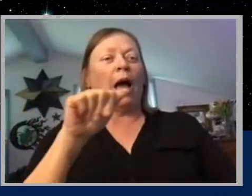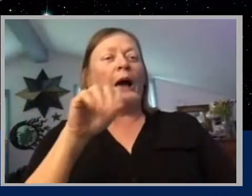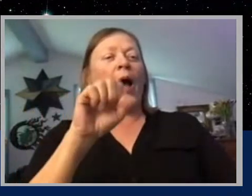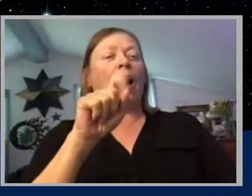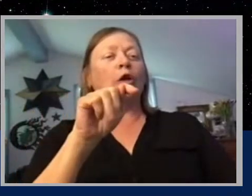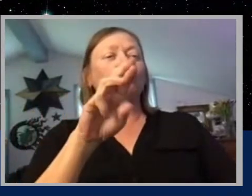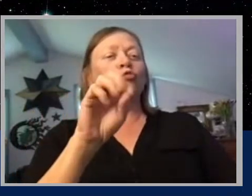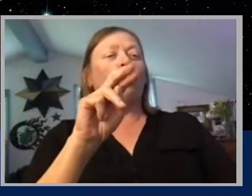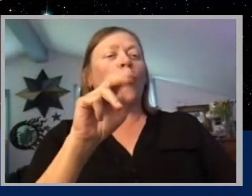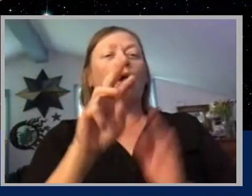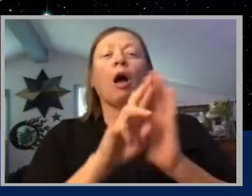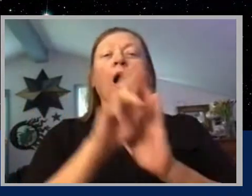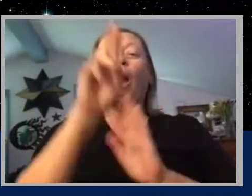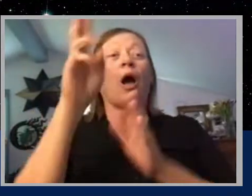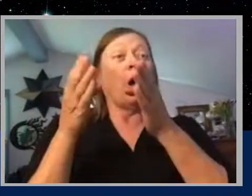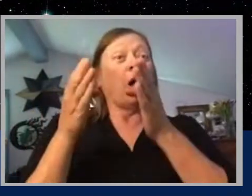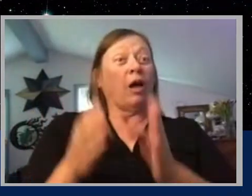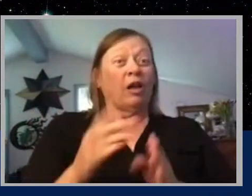rescue operations.